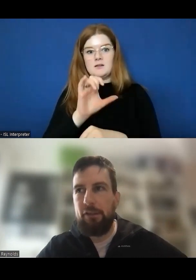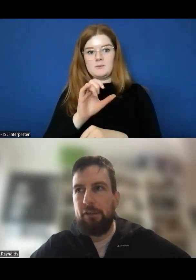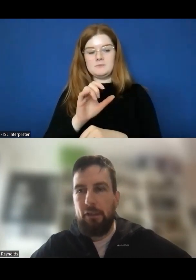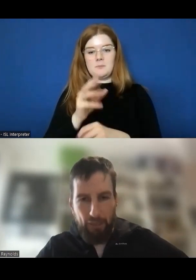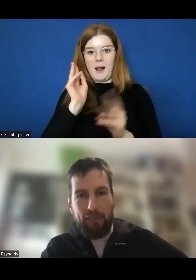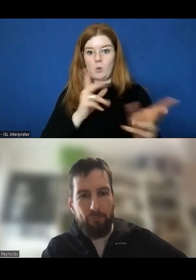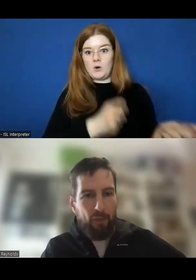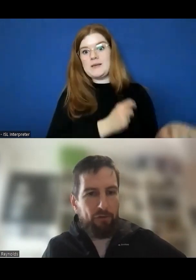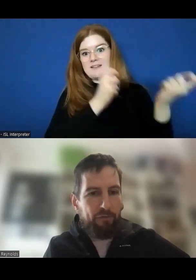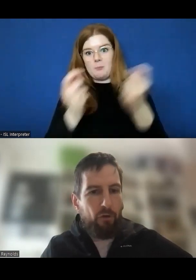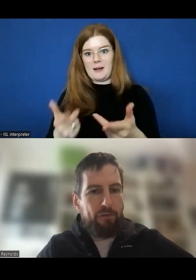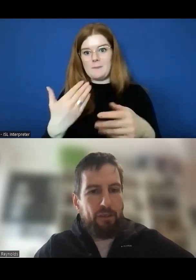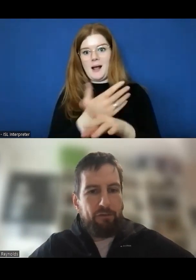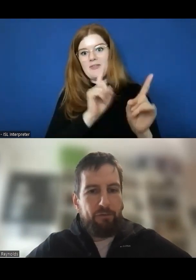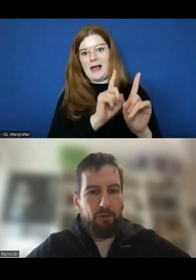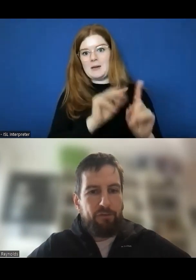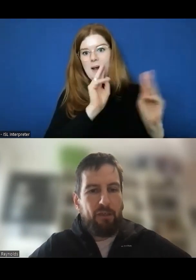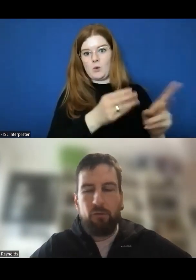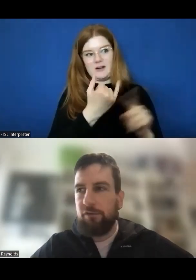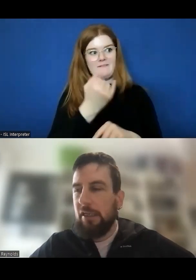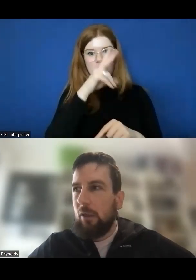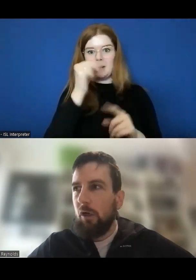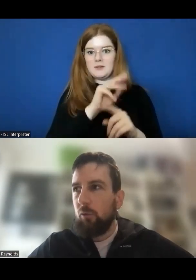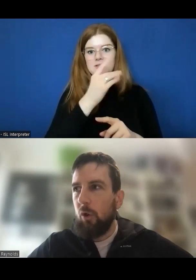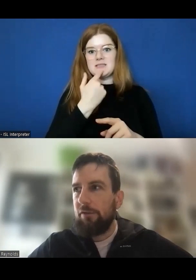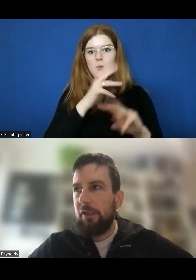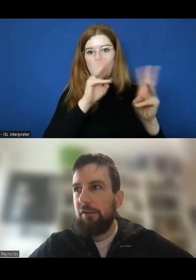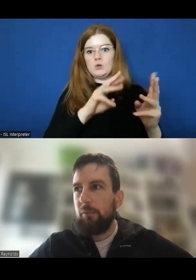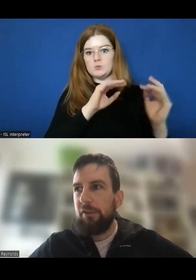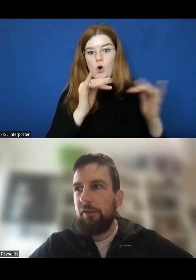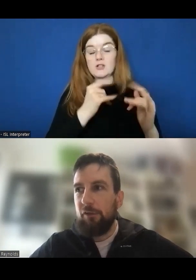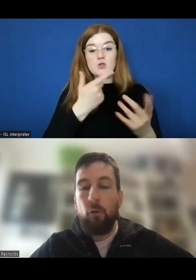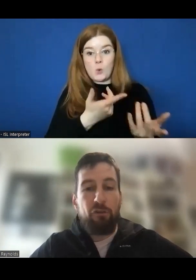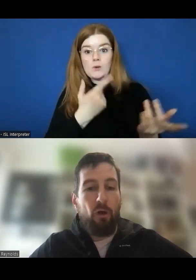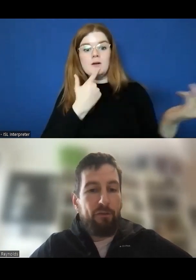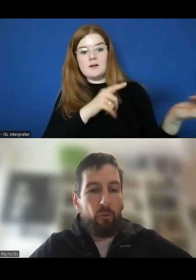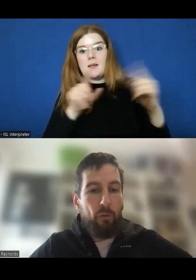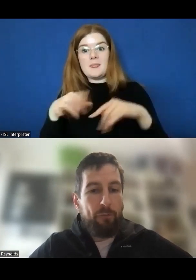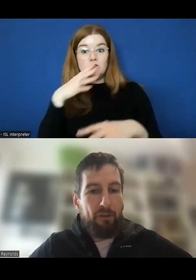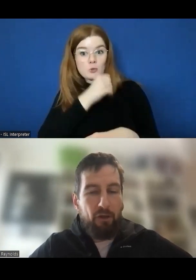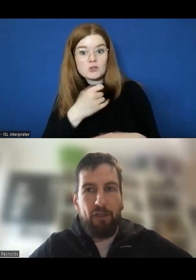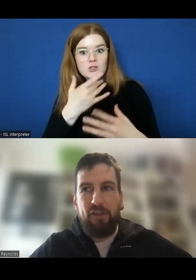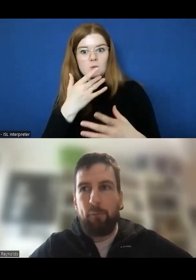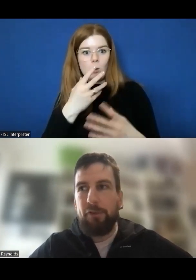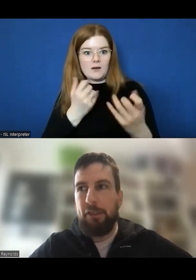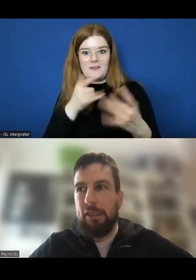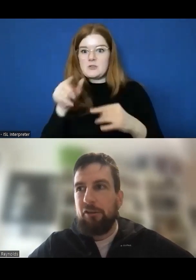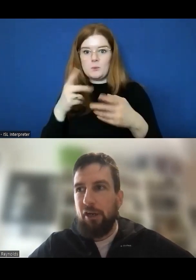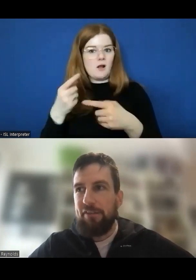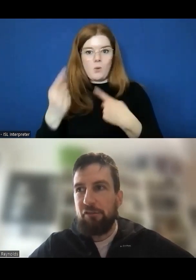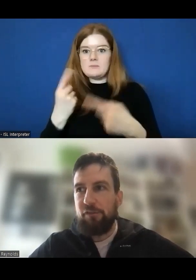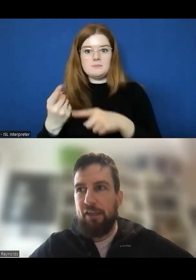by the Allied powers, as it was in the case of the Second World War. And so the assumption was this would always be a very